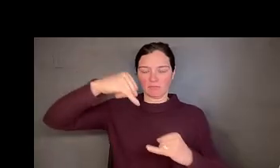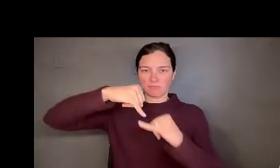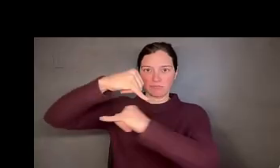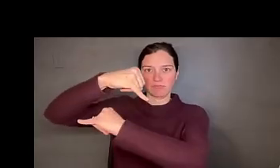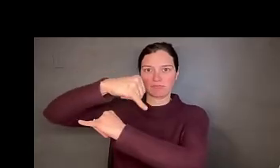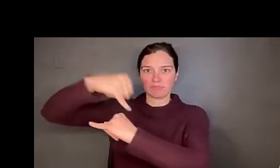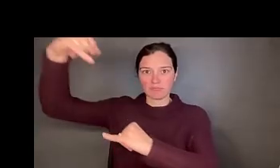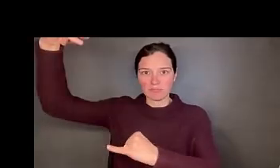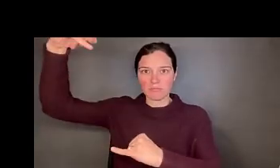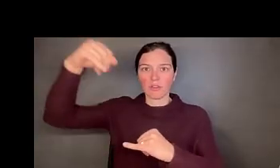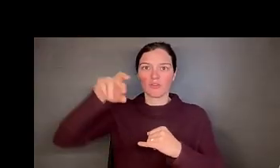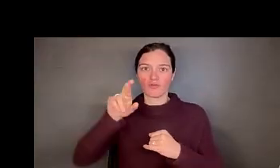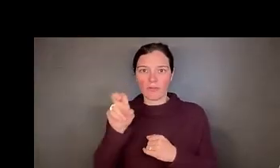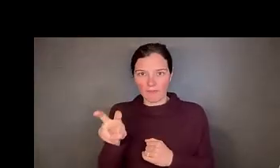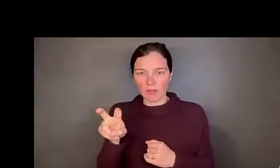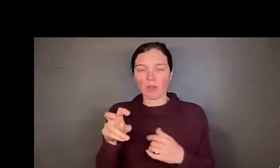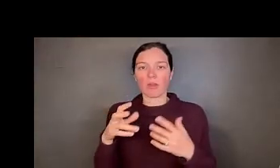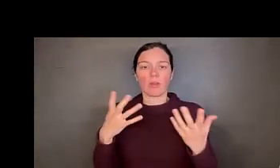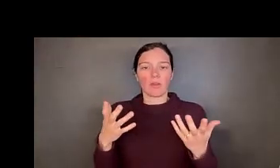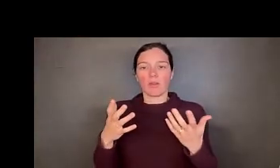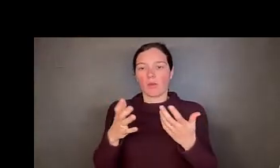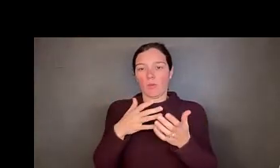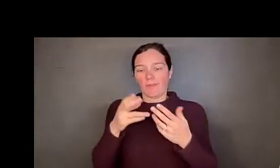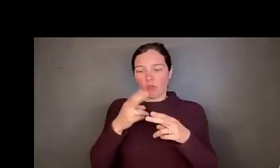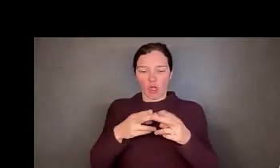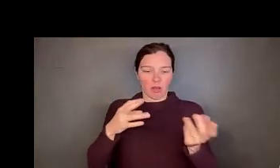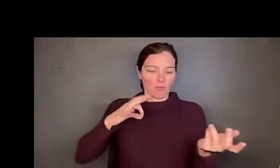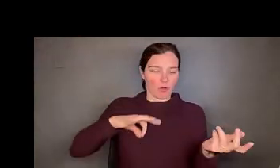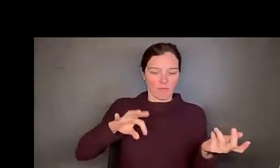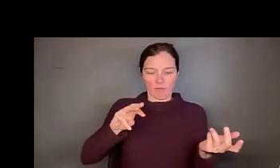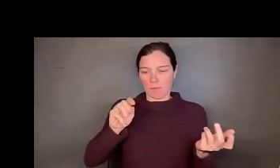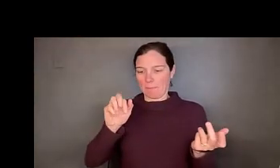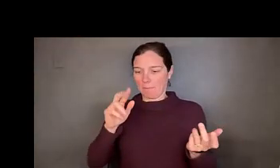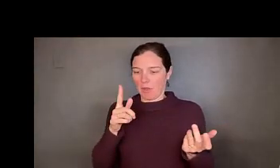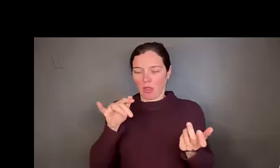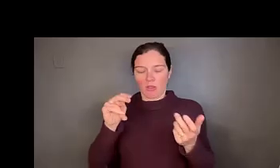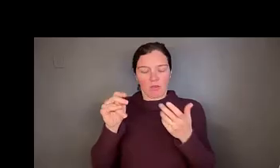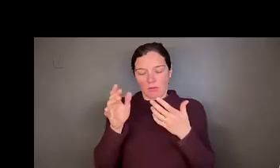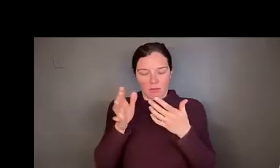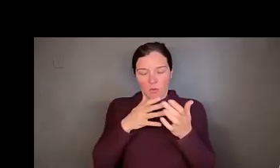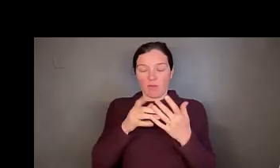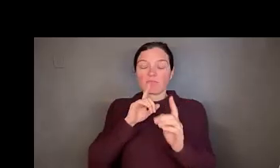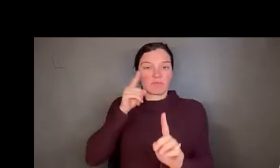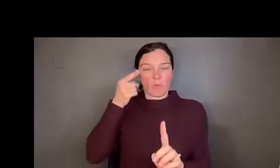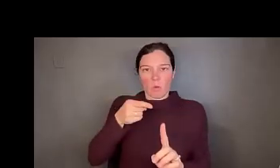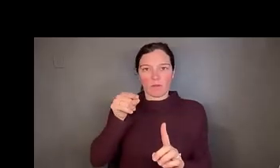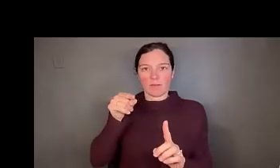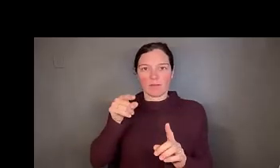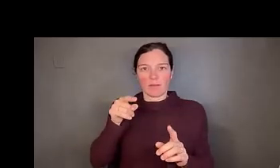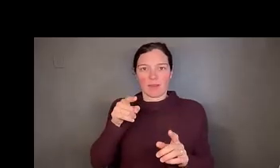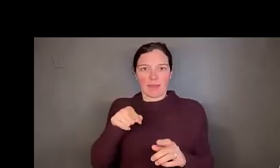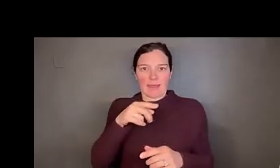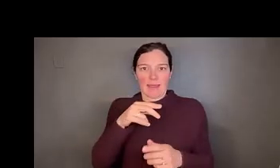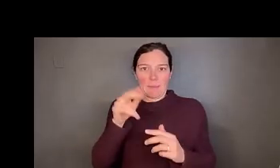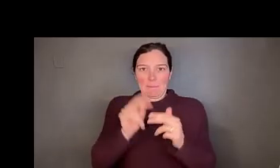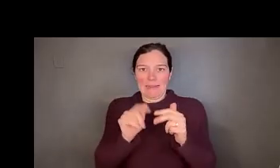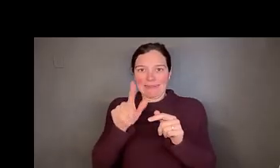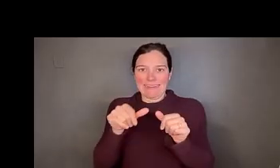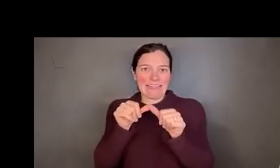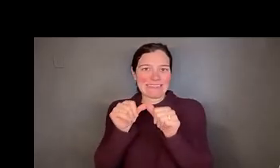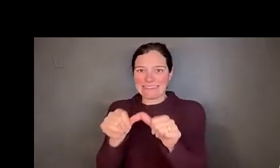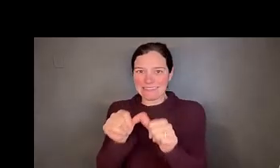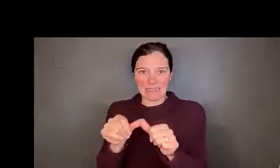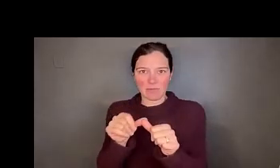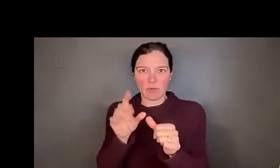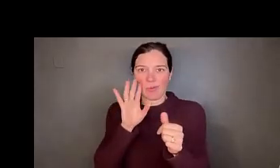below the revenue, regardless of whether you call it margin or profit or whatever, that's not sustainable. And we're going to start seeing